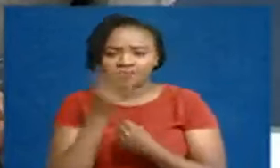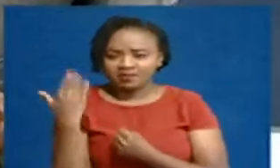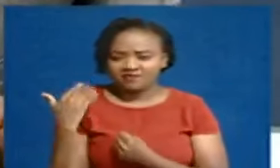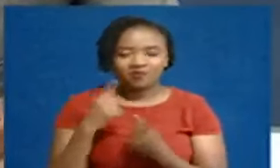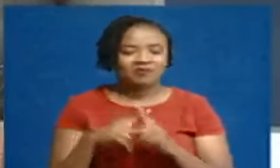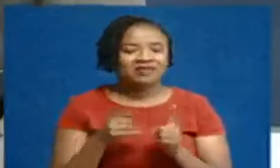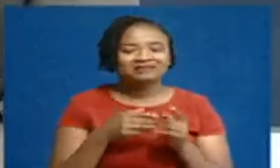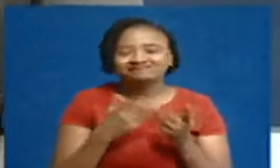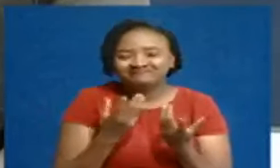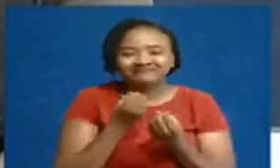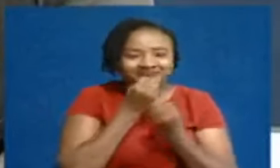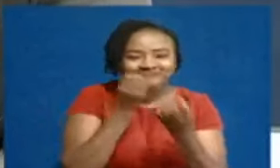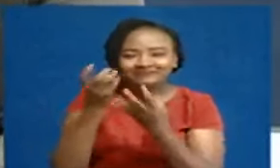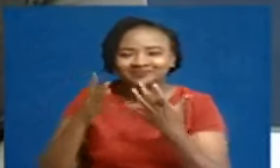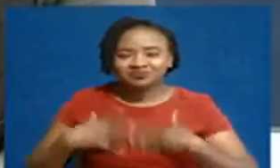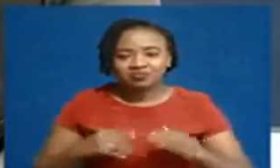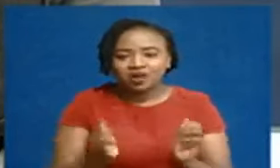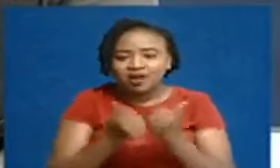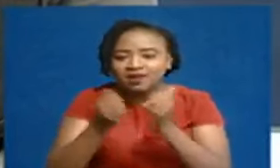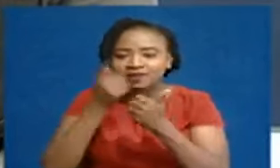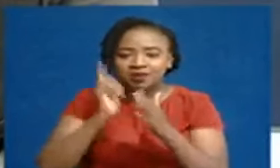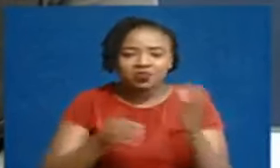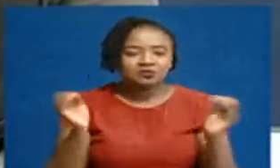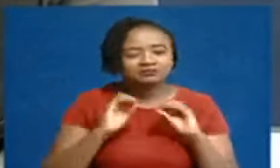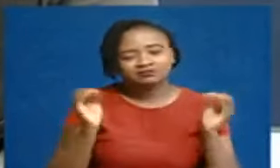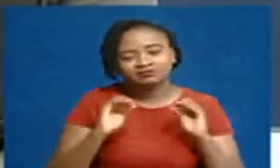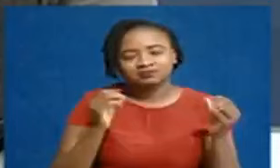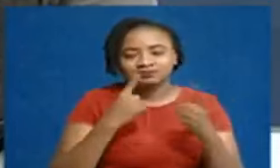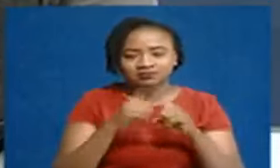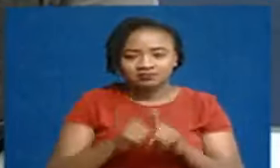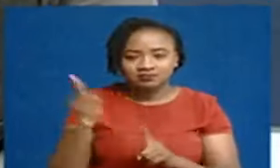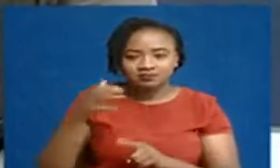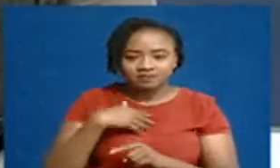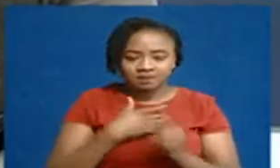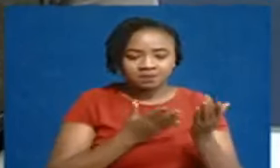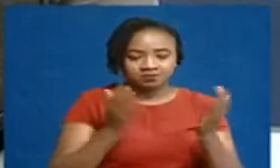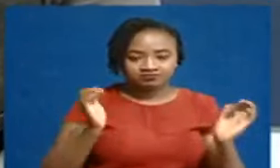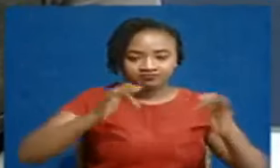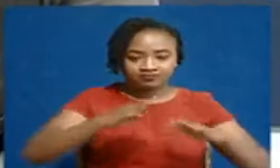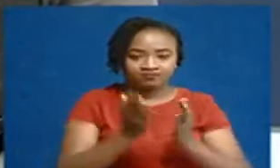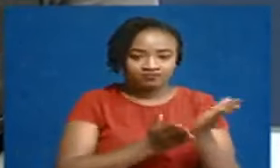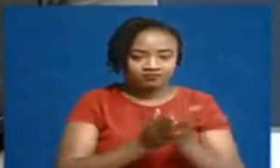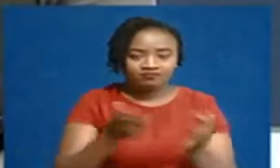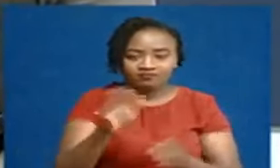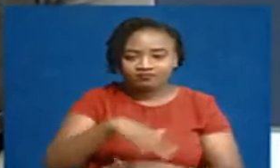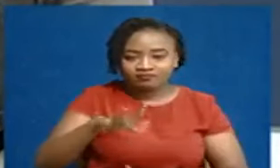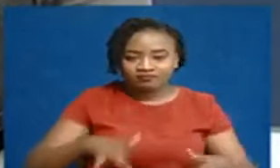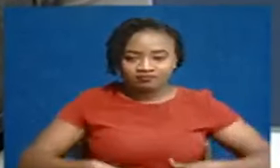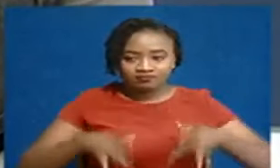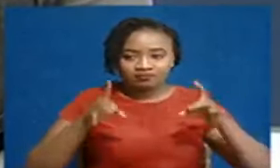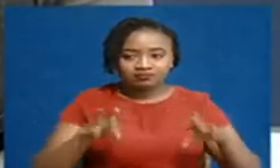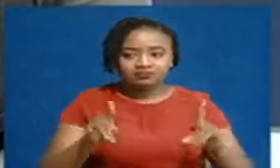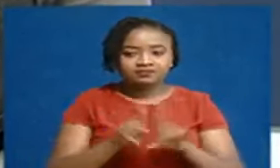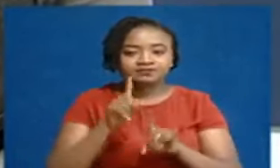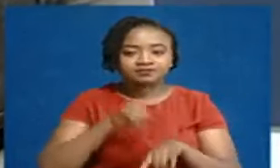traumatized. Activist Bob Njagi, who held a Thanksgiving service in Kitengela, thanked Kenyans for